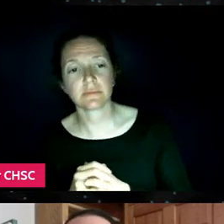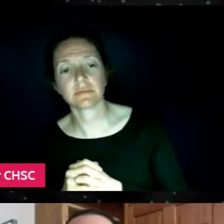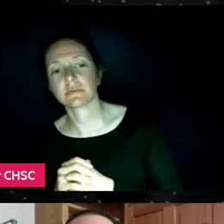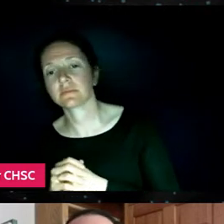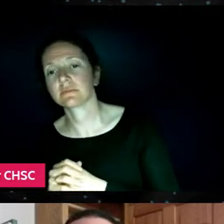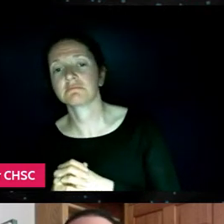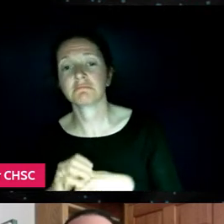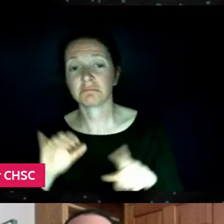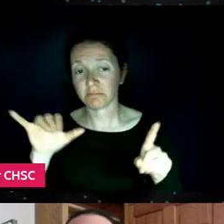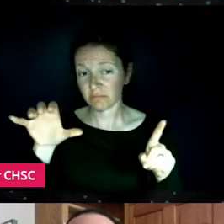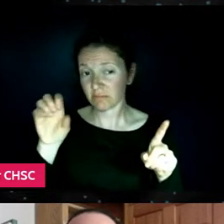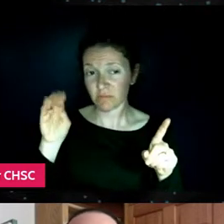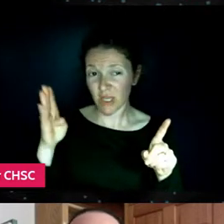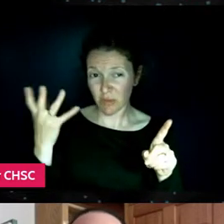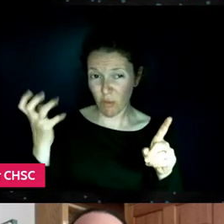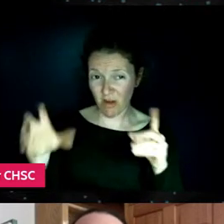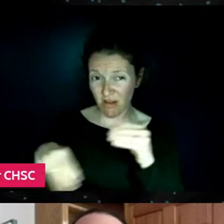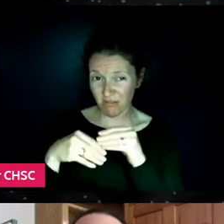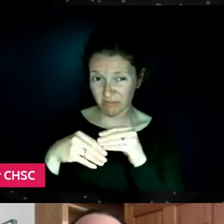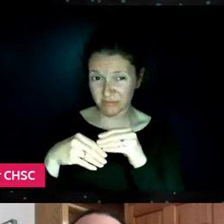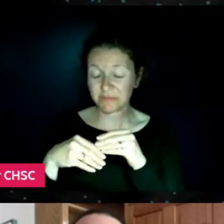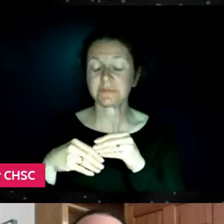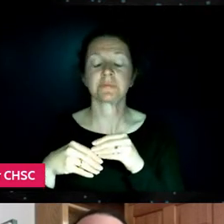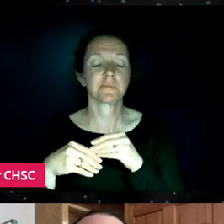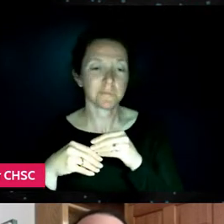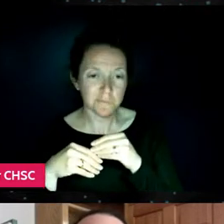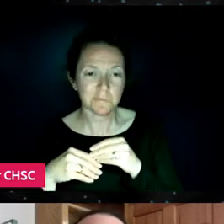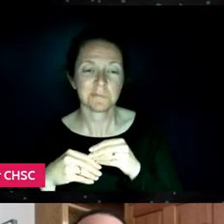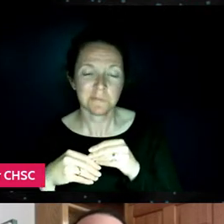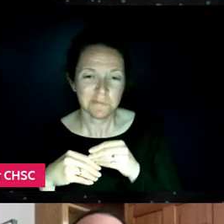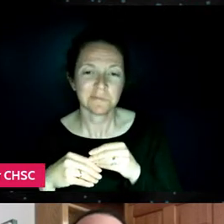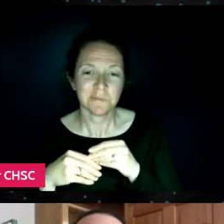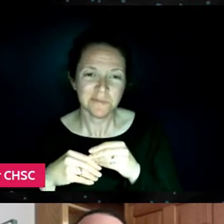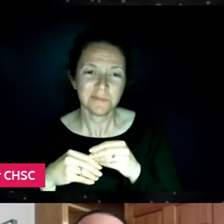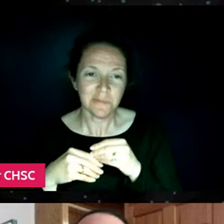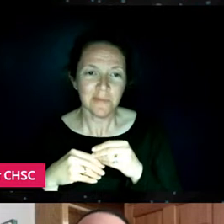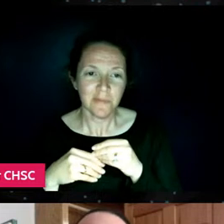Jacob, do you want to add to that? Yeah. Yeah, I'd add to that,